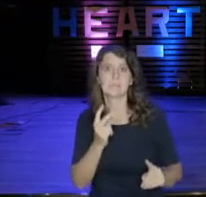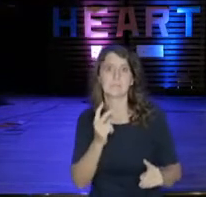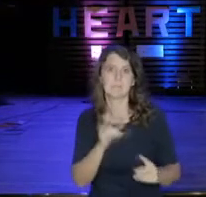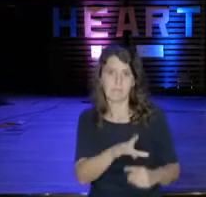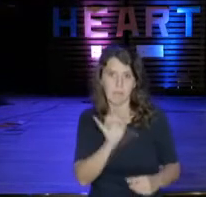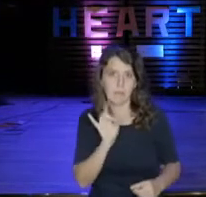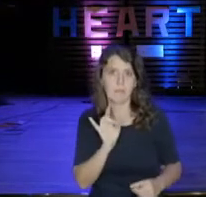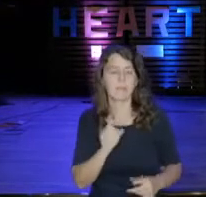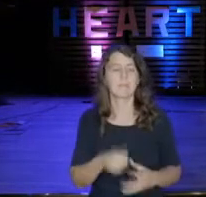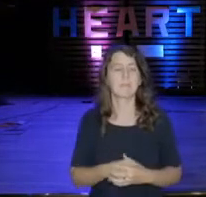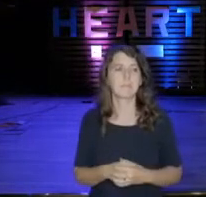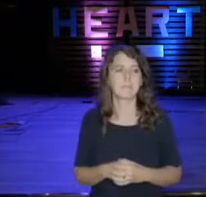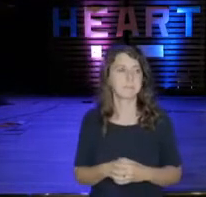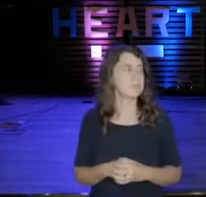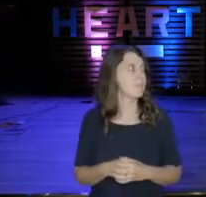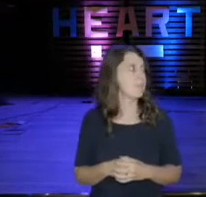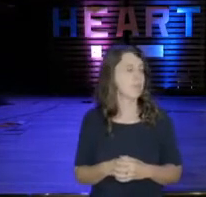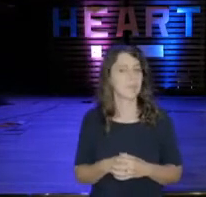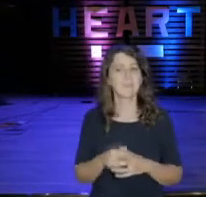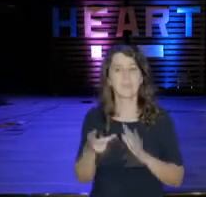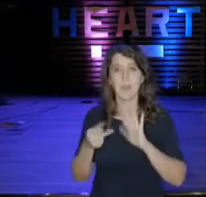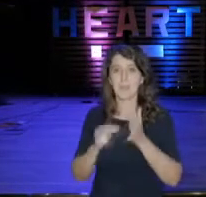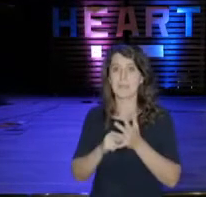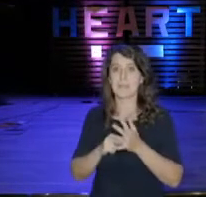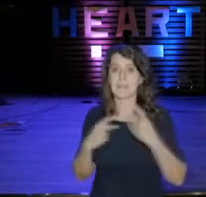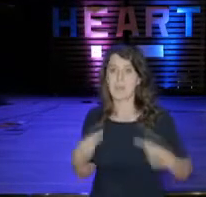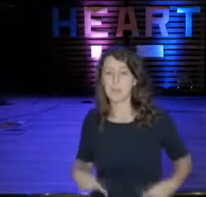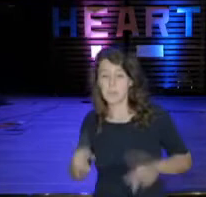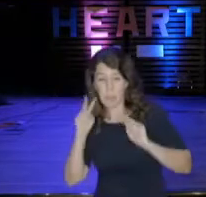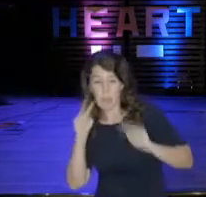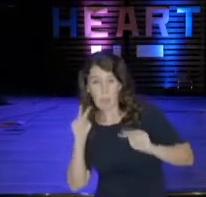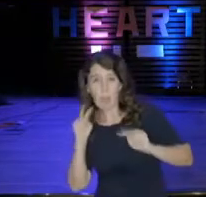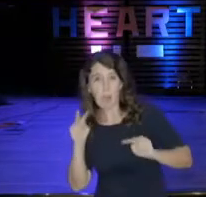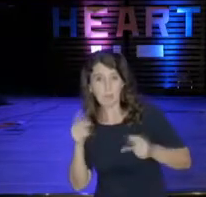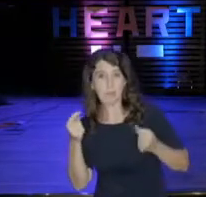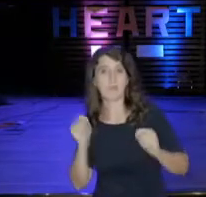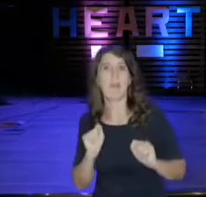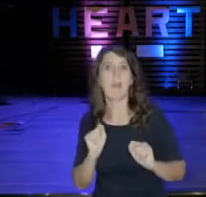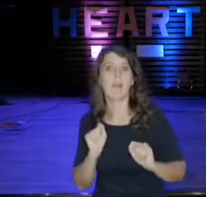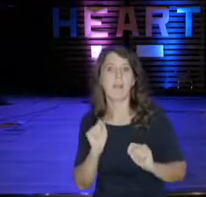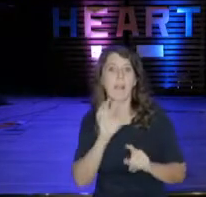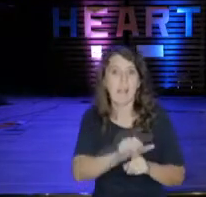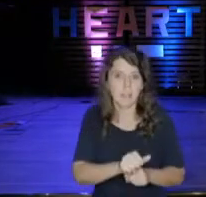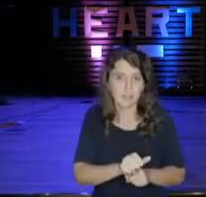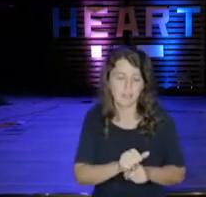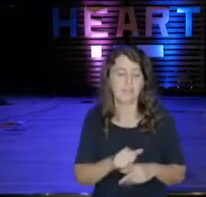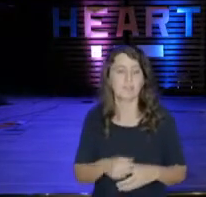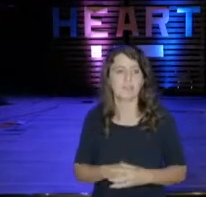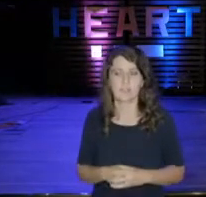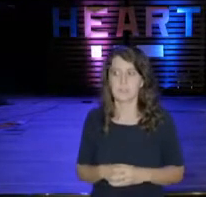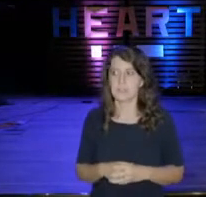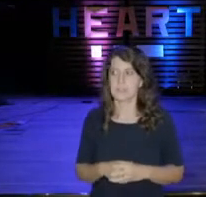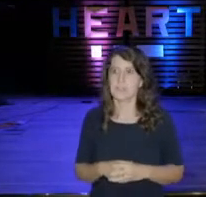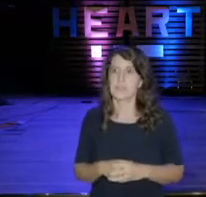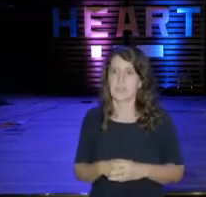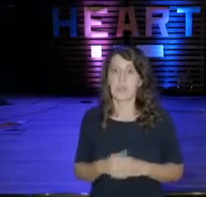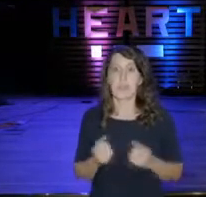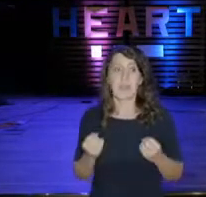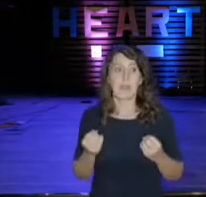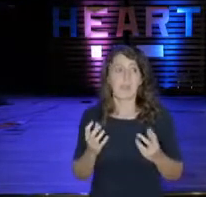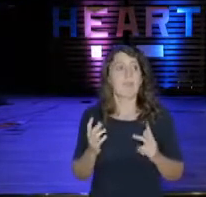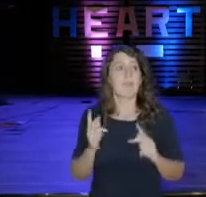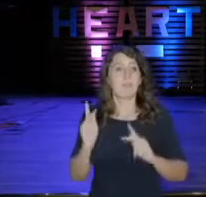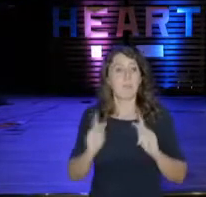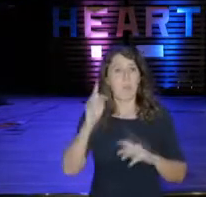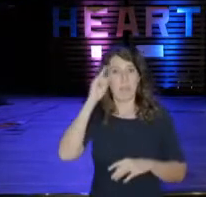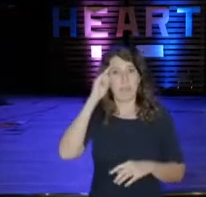they were watching to catch her, And a lot of scholars think that probably this was a